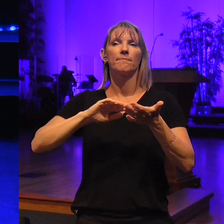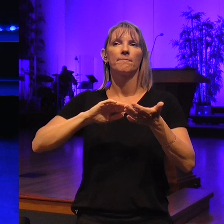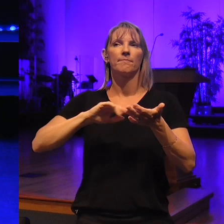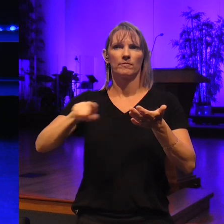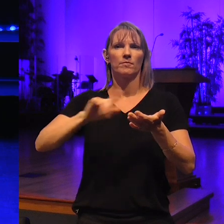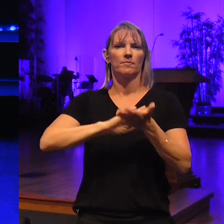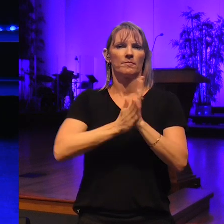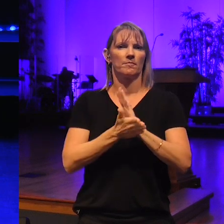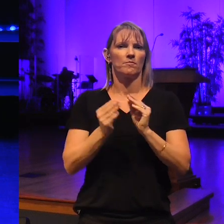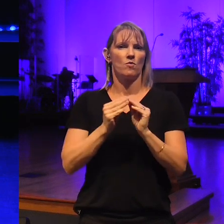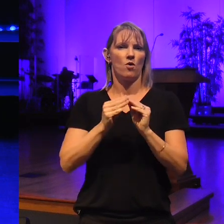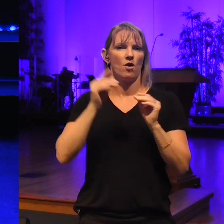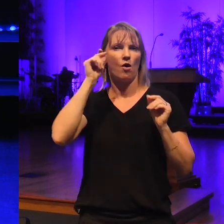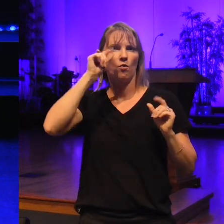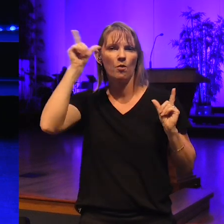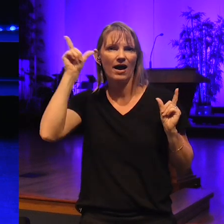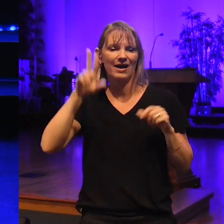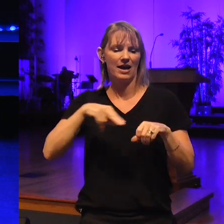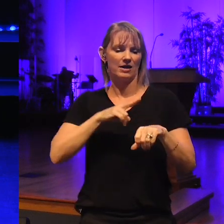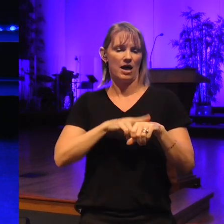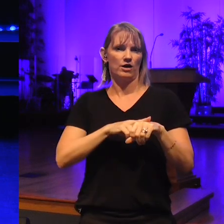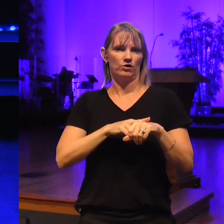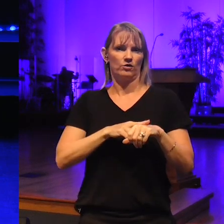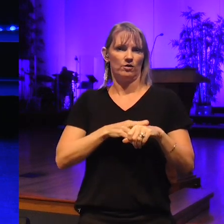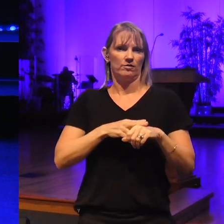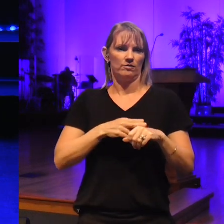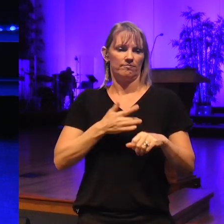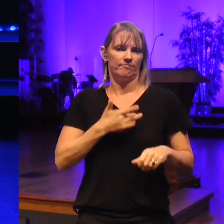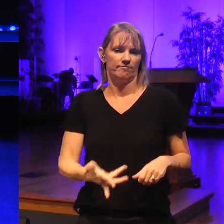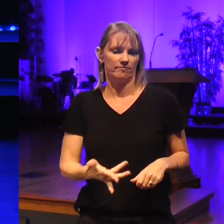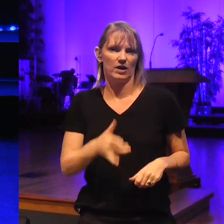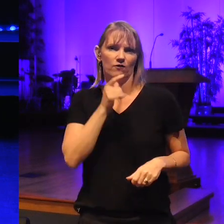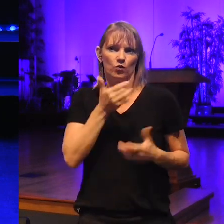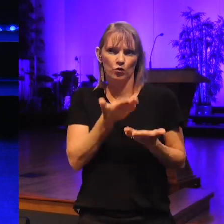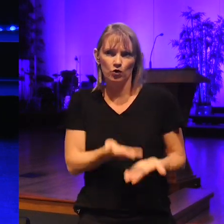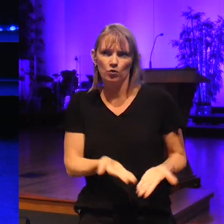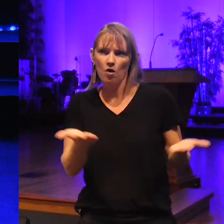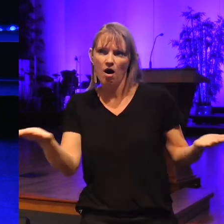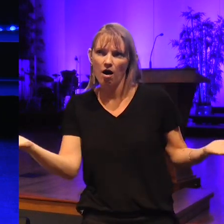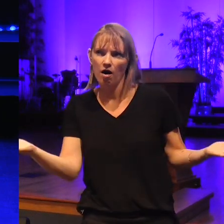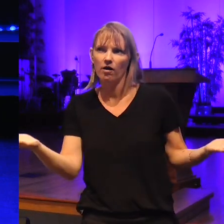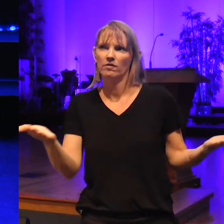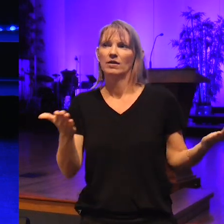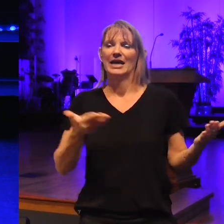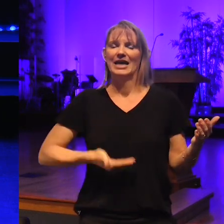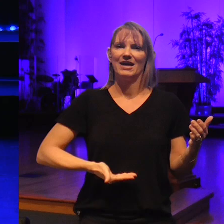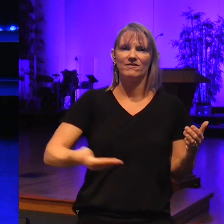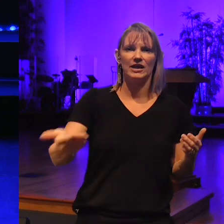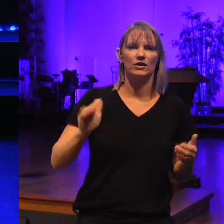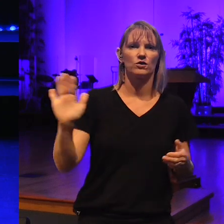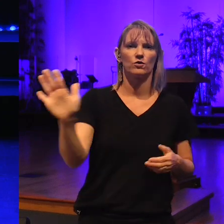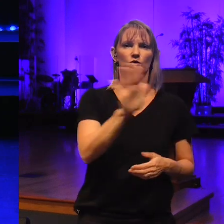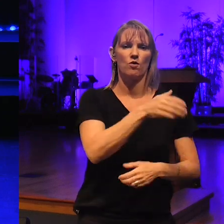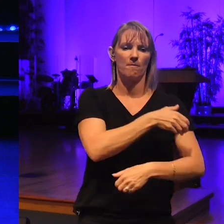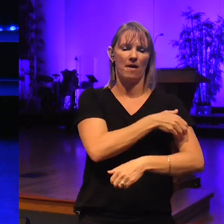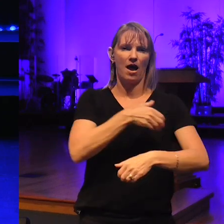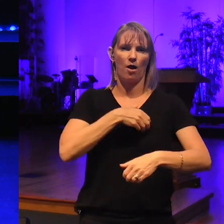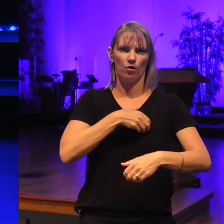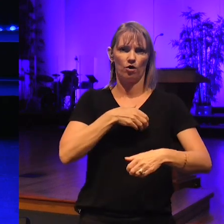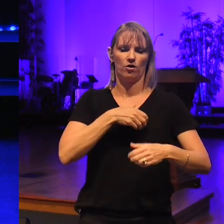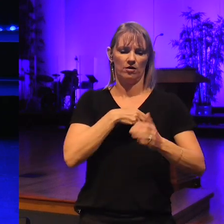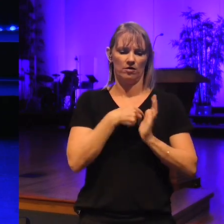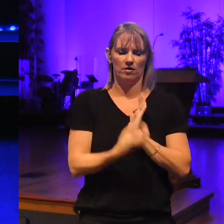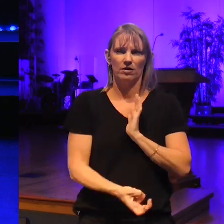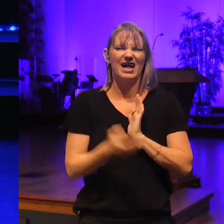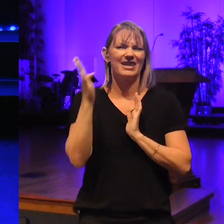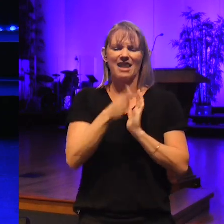state, natural state of who you are. It's an invitation into your power. Never give